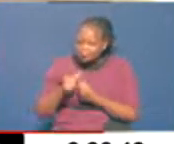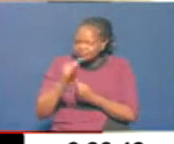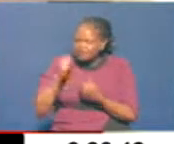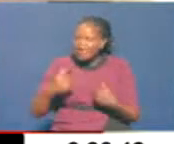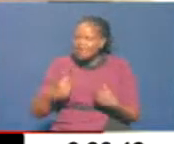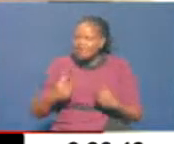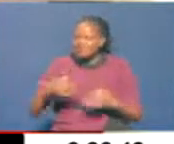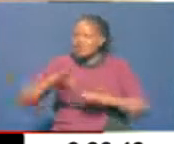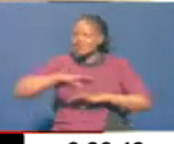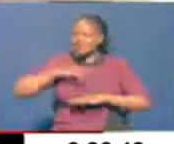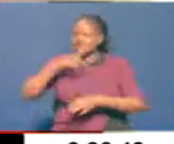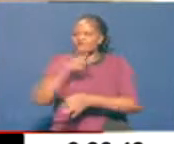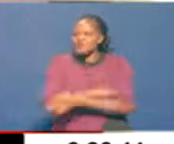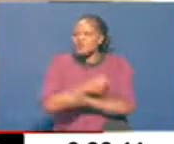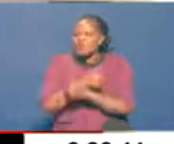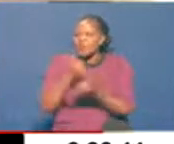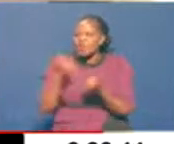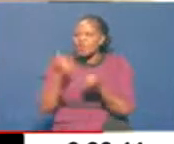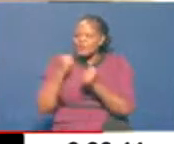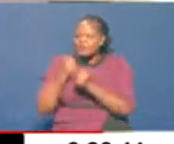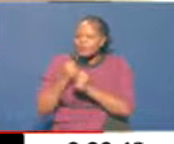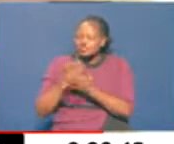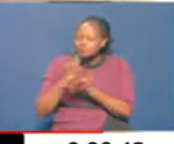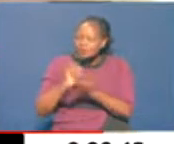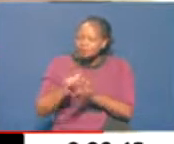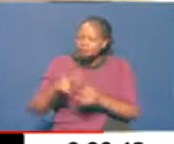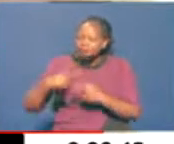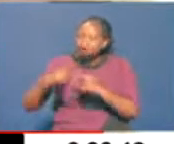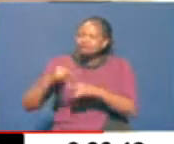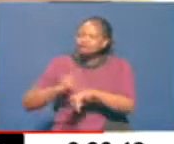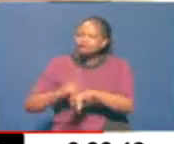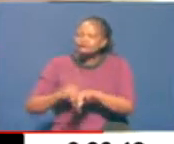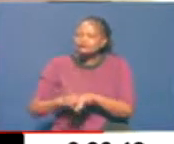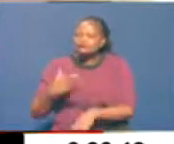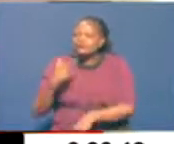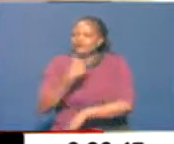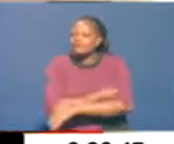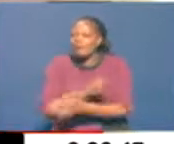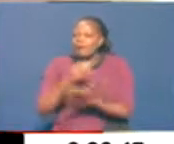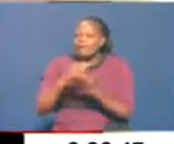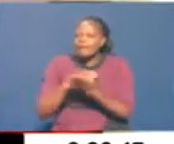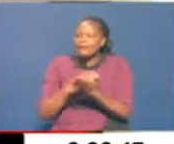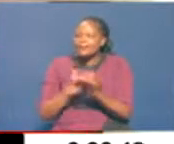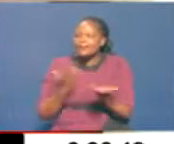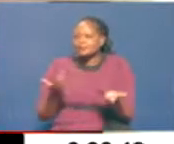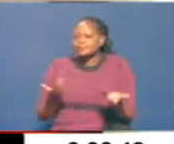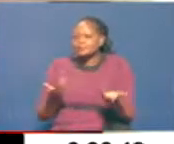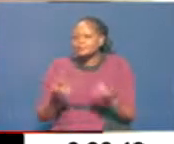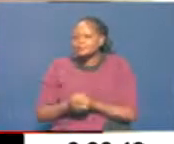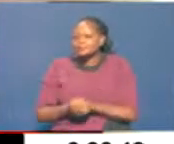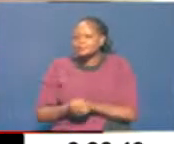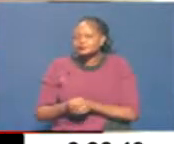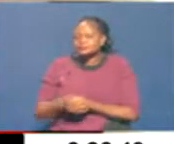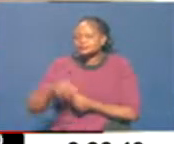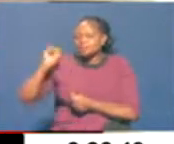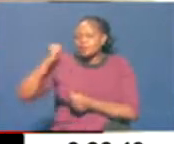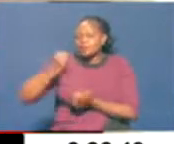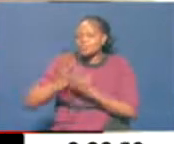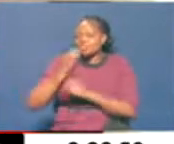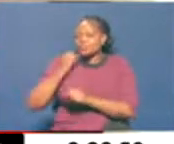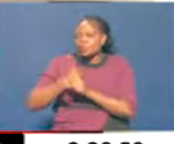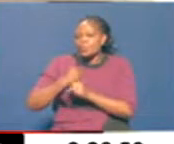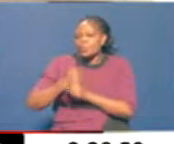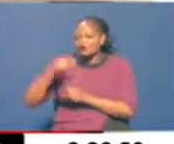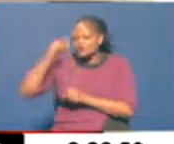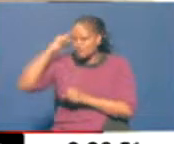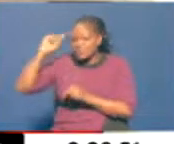enough doses in place to just ensure that continuous momentum of the vaccination program. And through the efforts of government, through the efforts of the